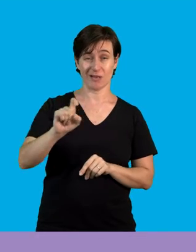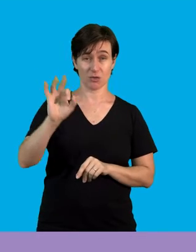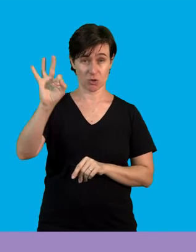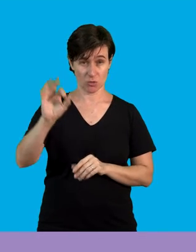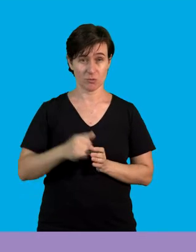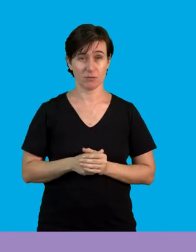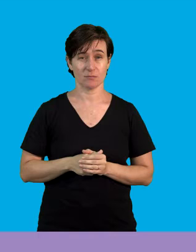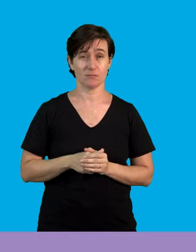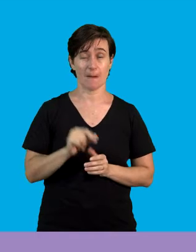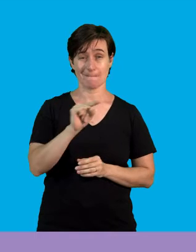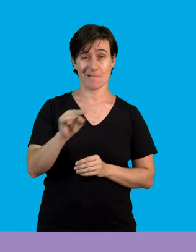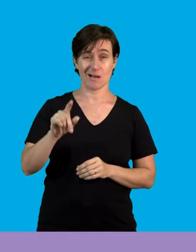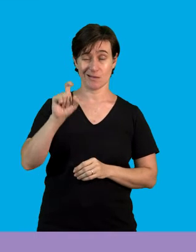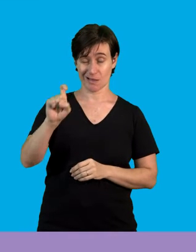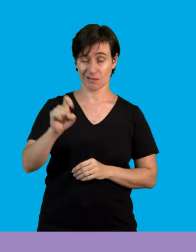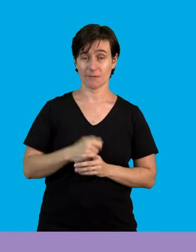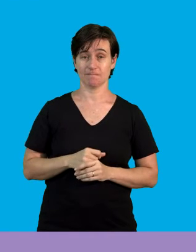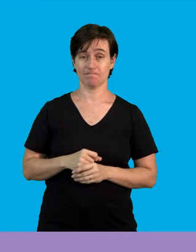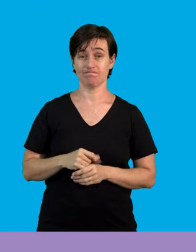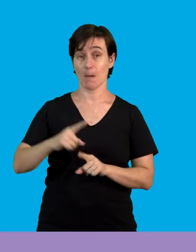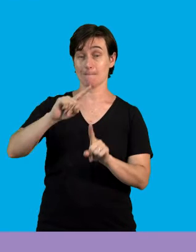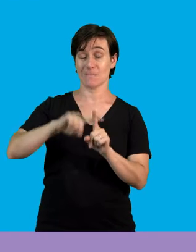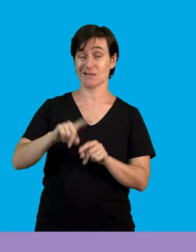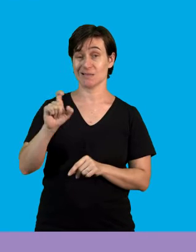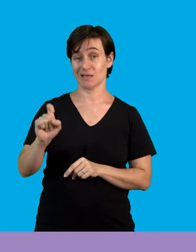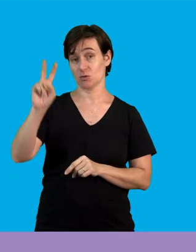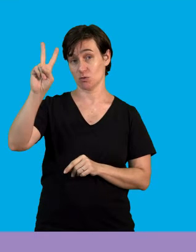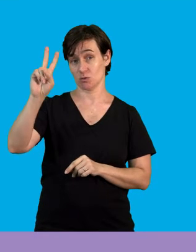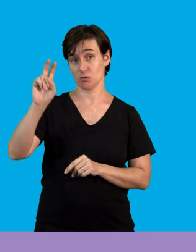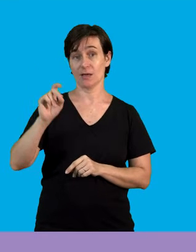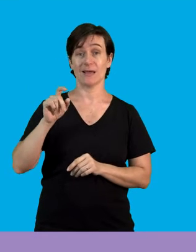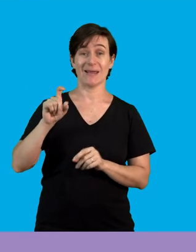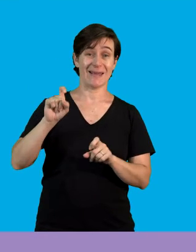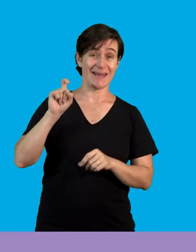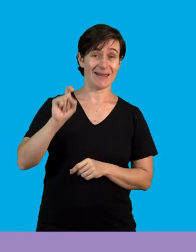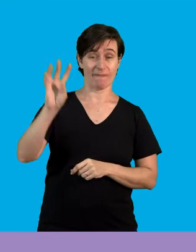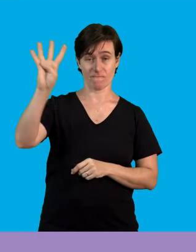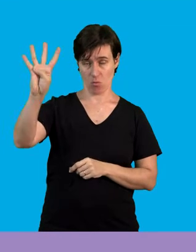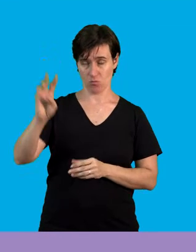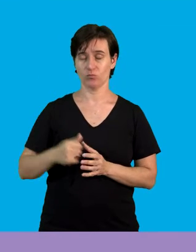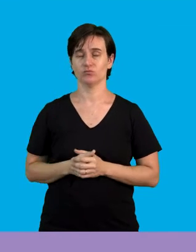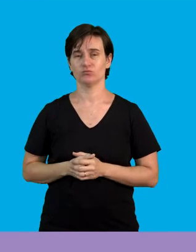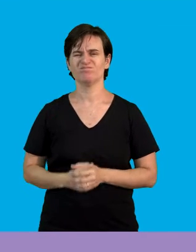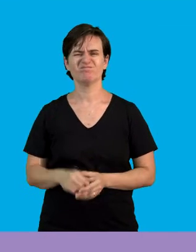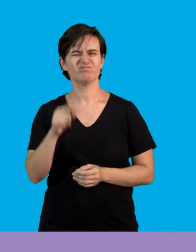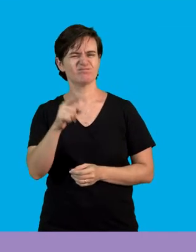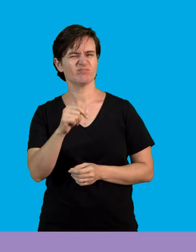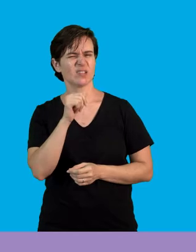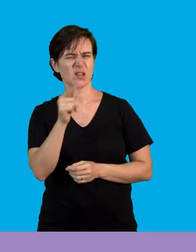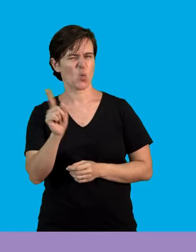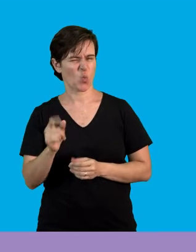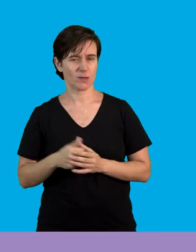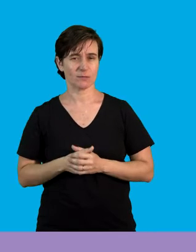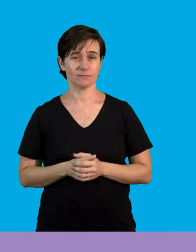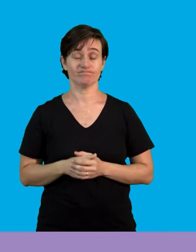3 minus x plus x to the exponent 4. What that expression says